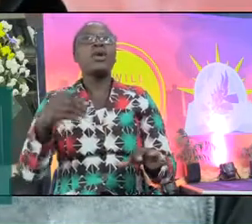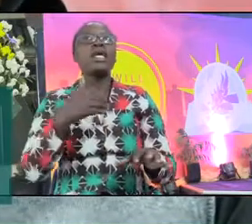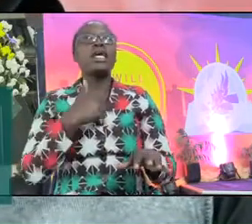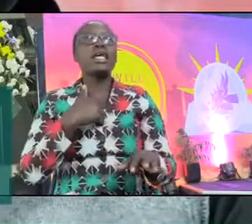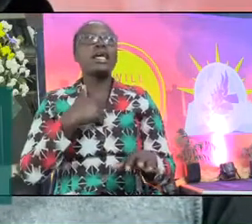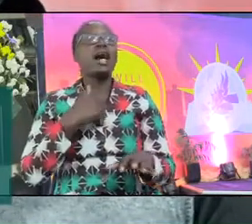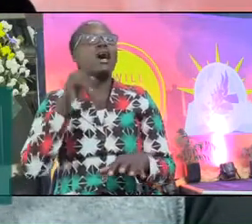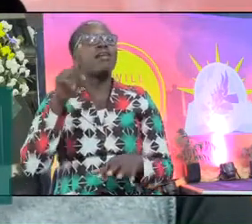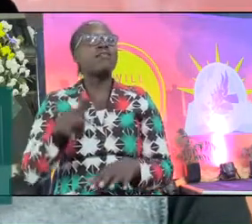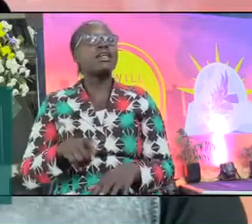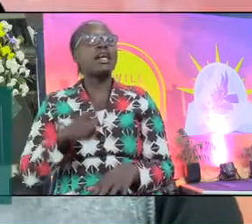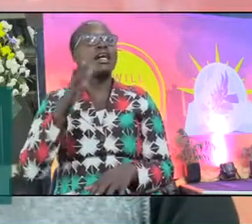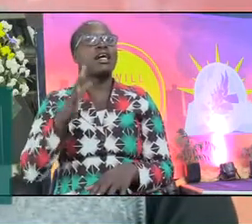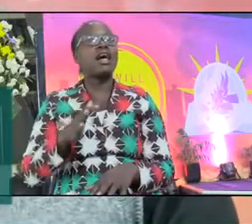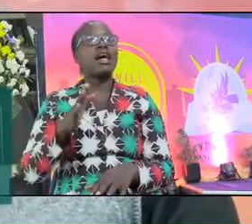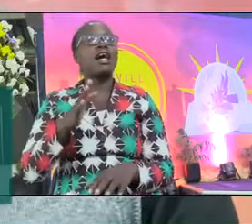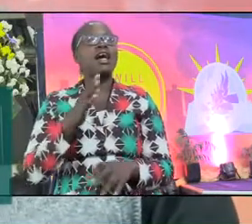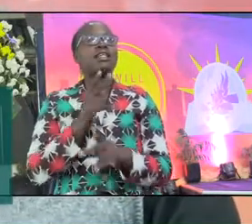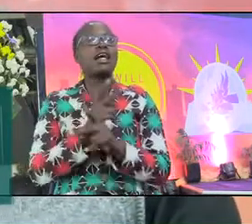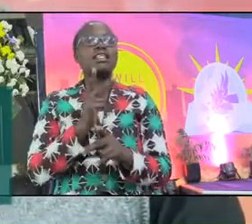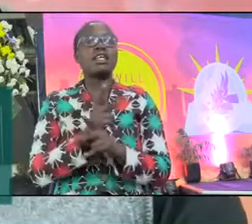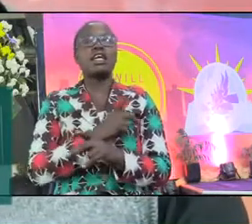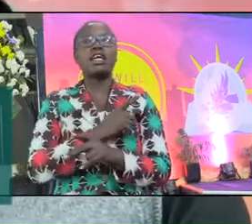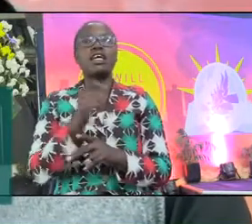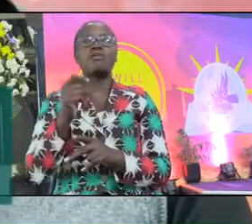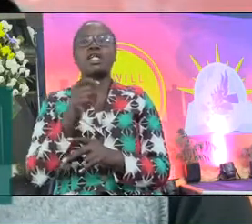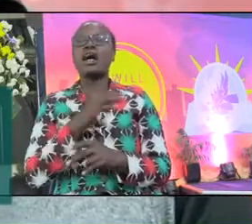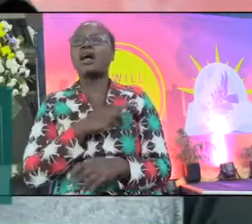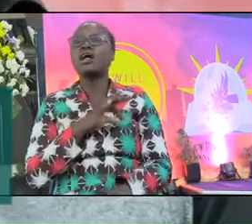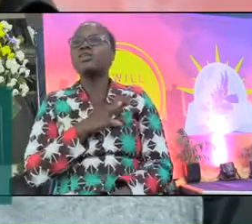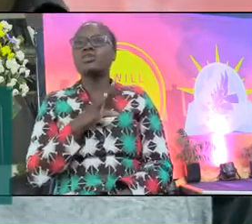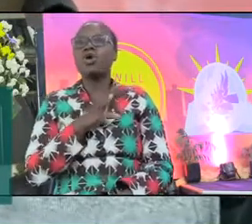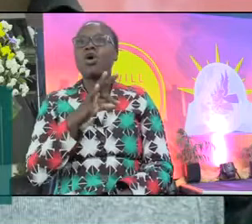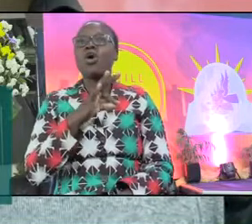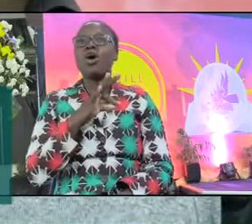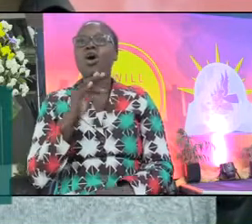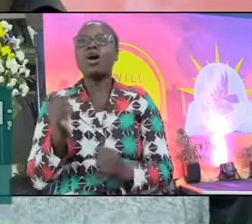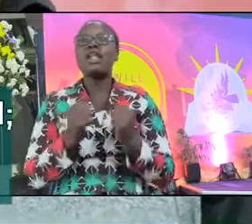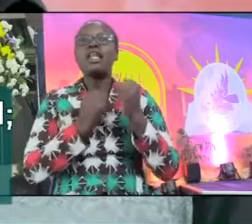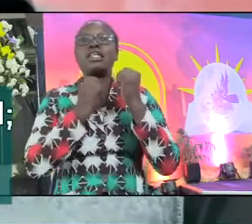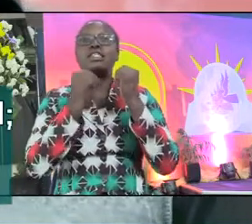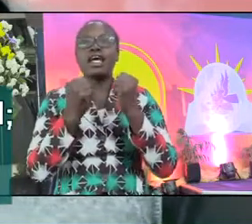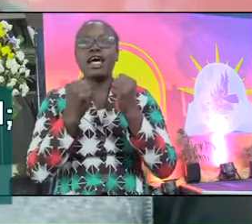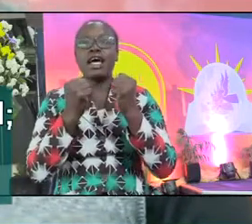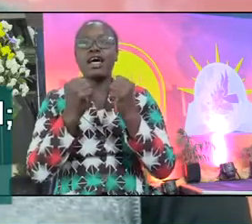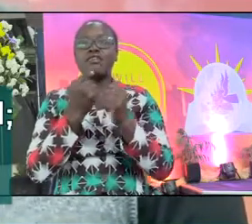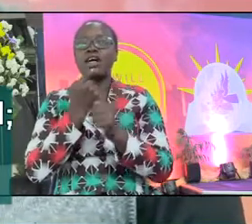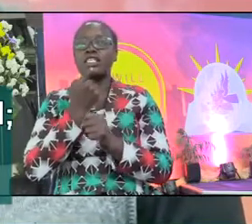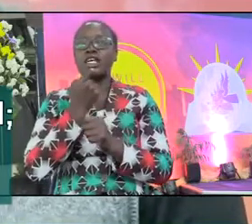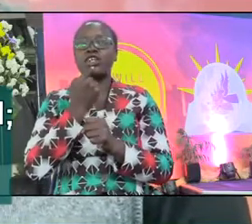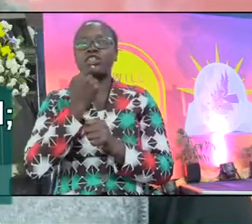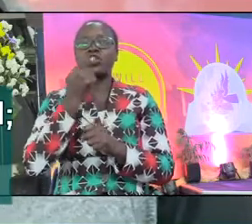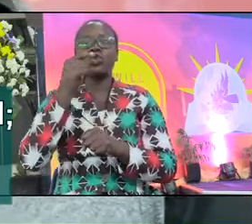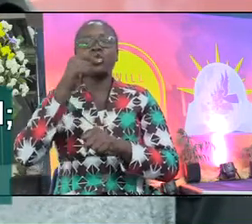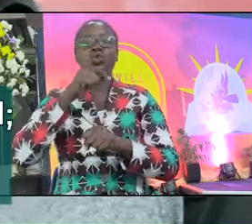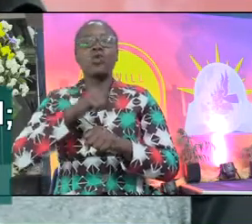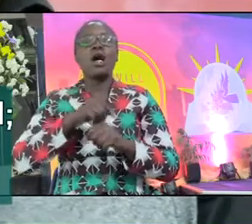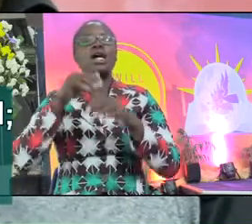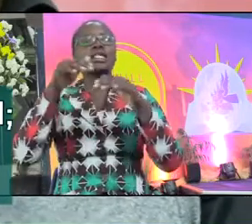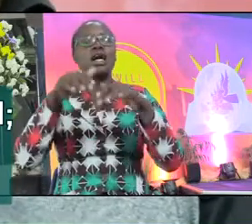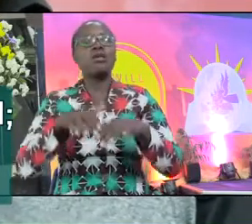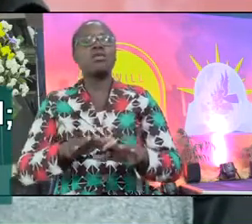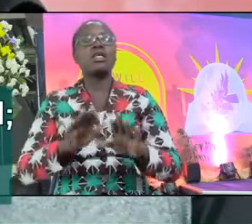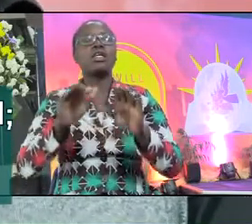overflow. We have an anchor that keeps us all steadfast and